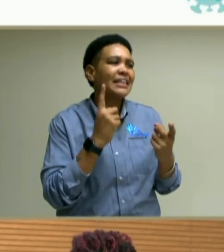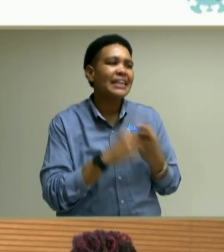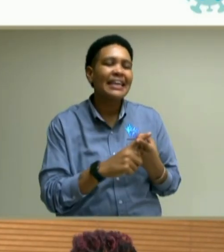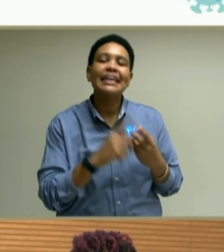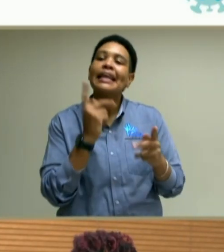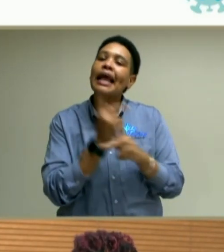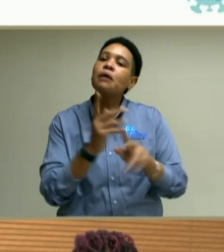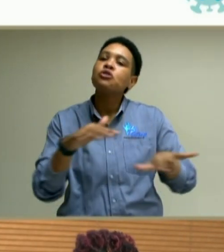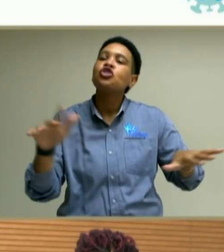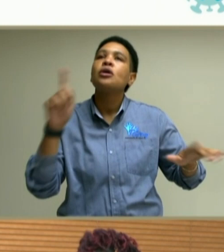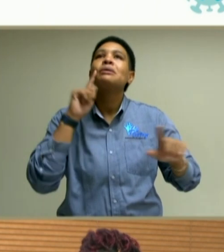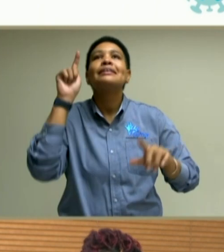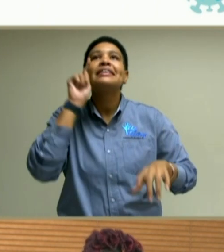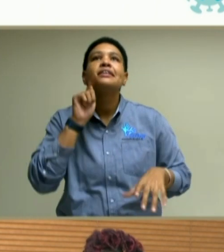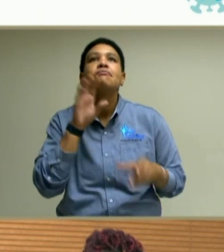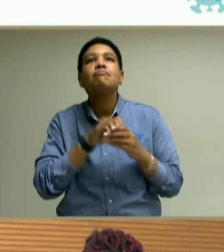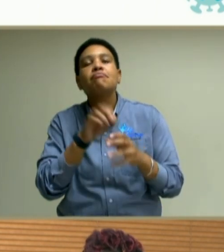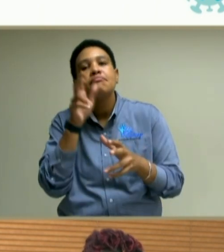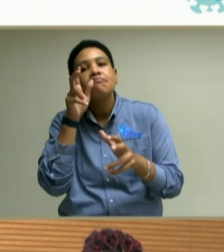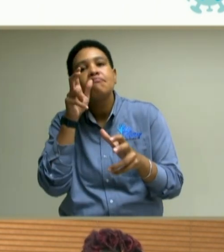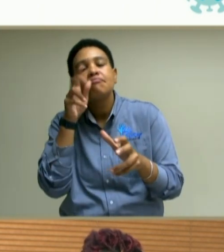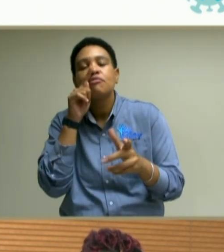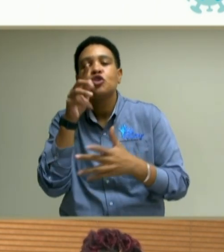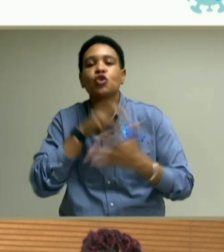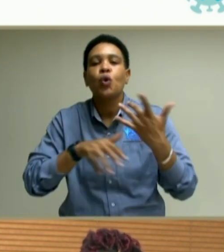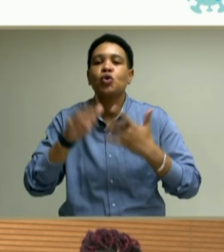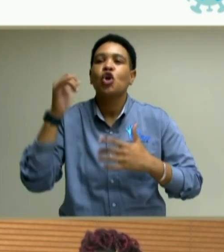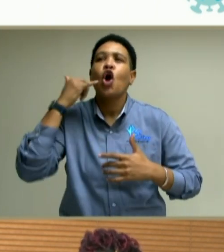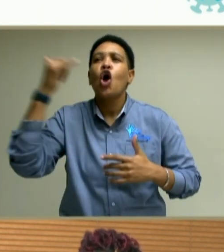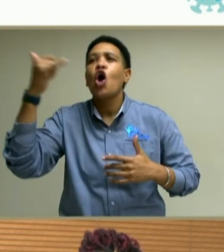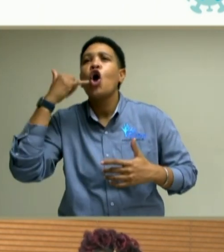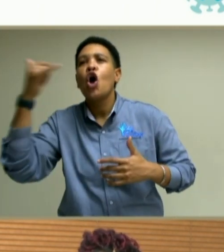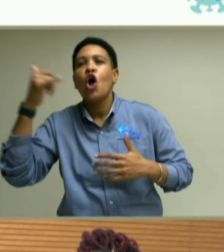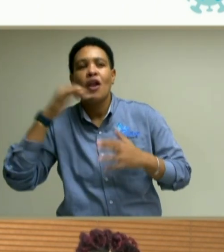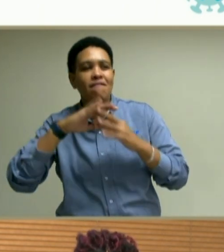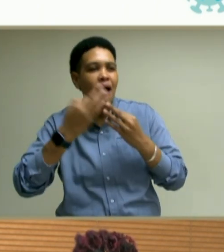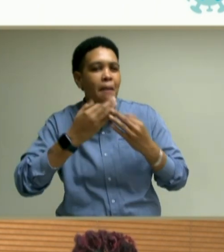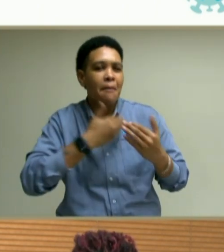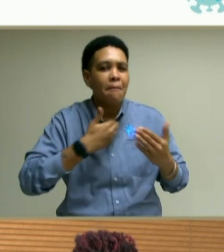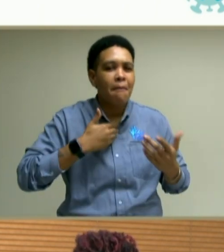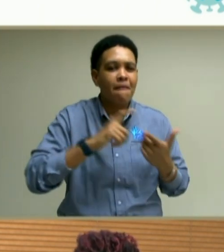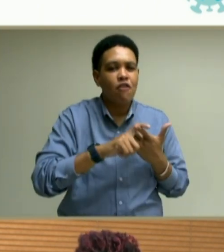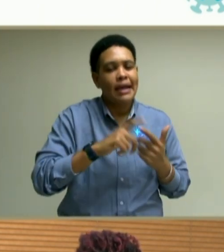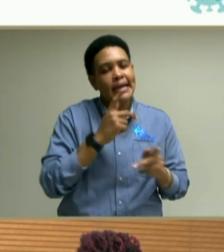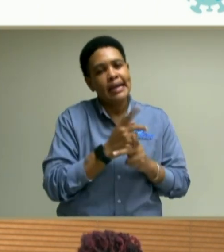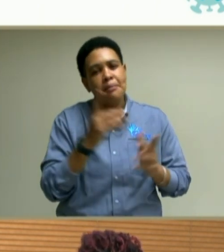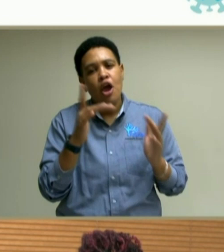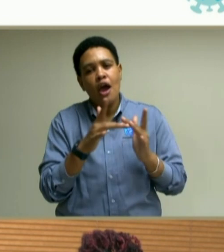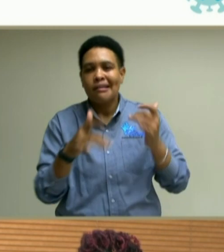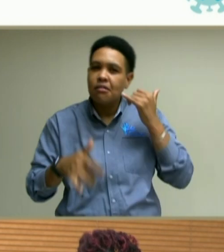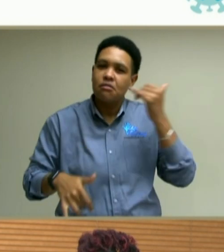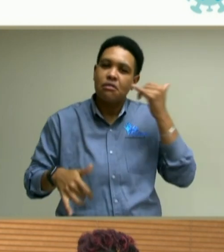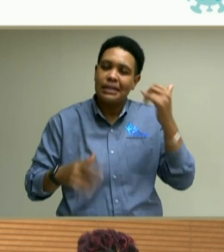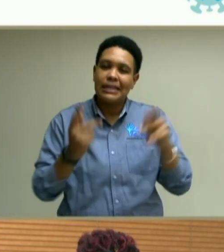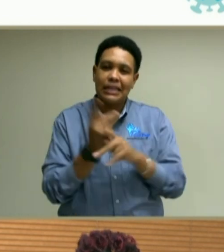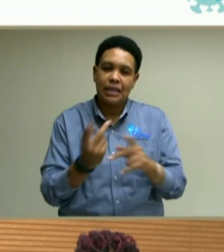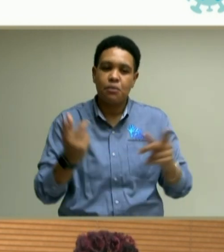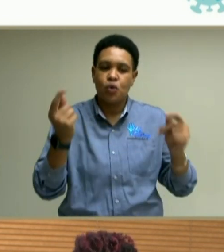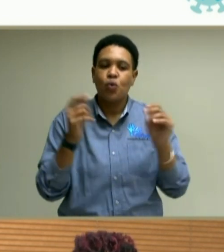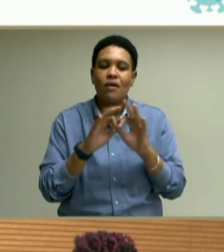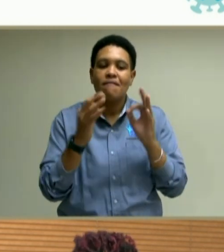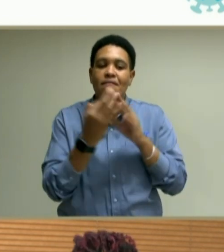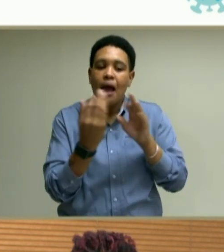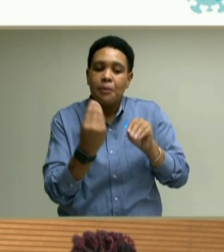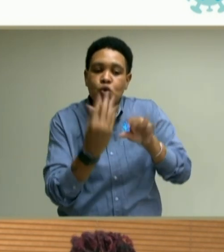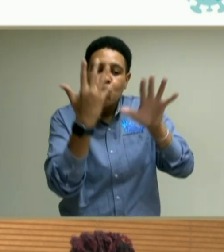online. Make sure you're calling your elderly relatives and friends. Make sure you're keeping in touch with them. Do the family